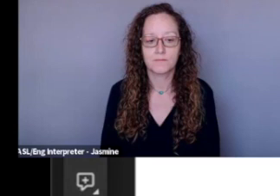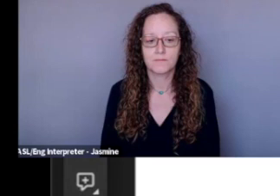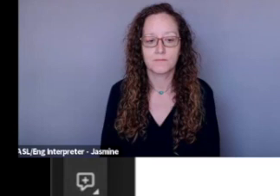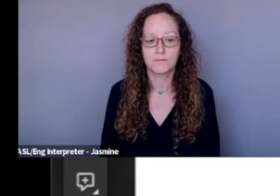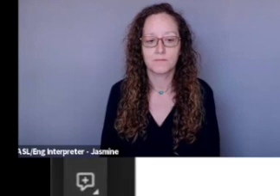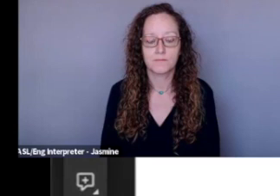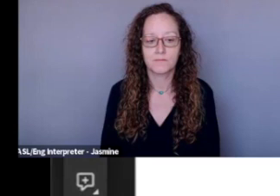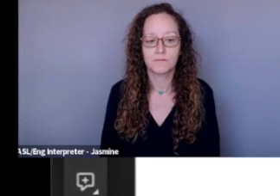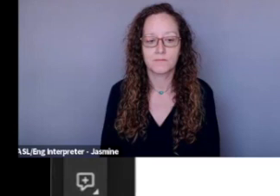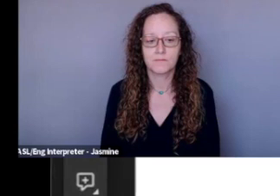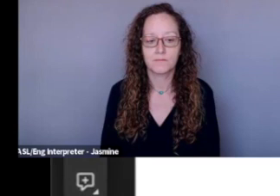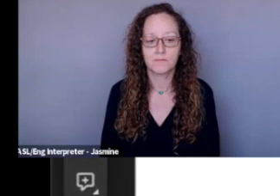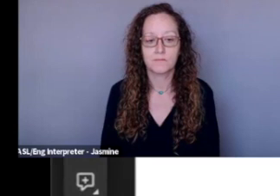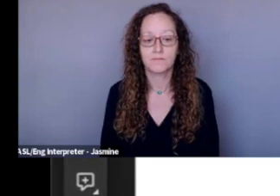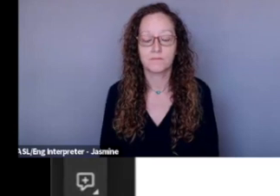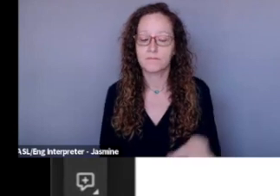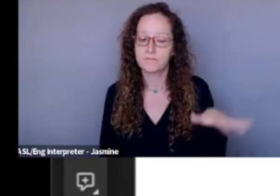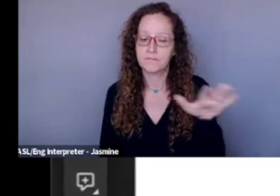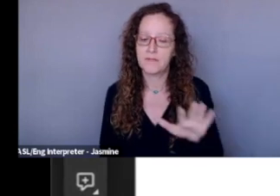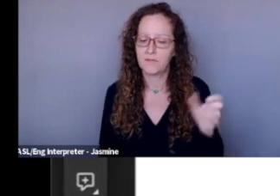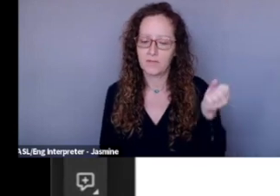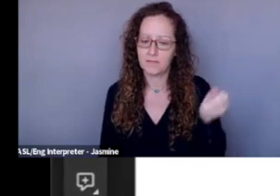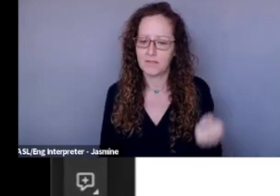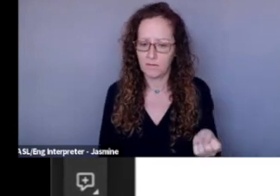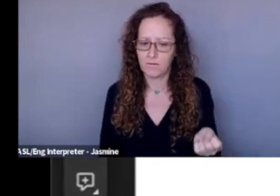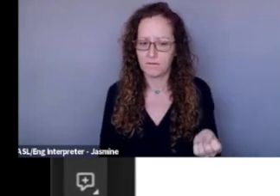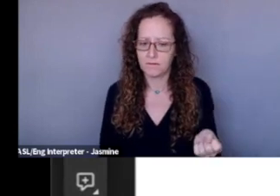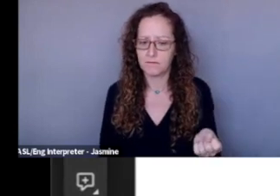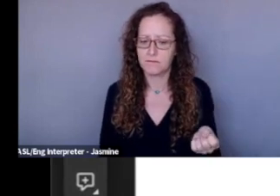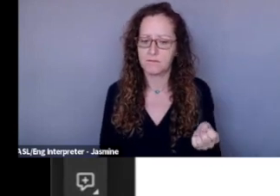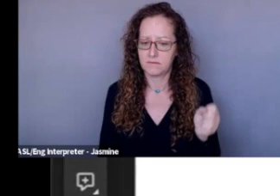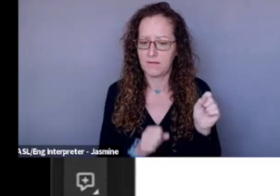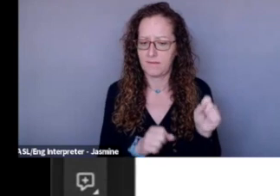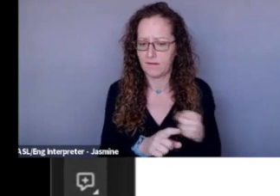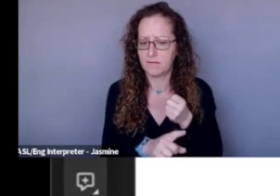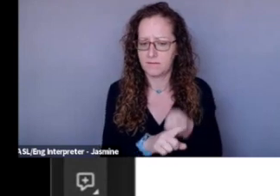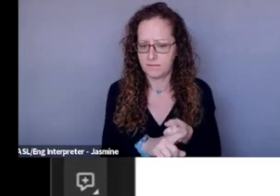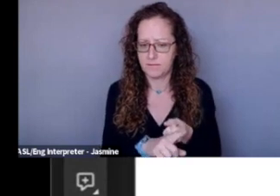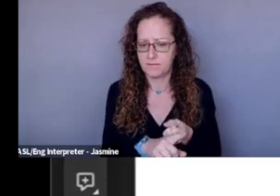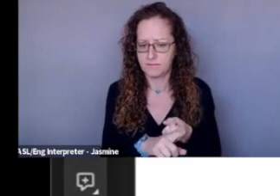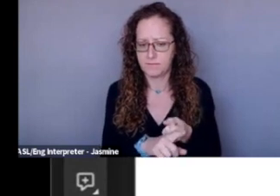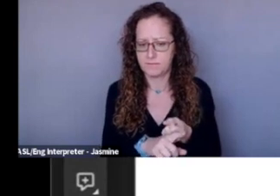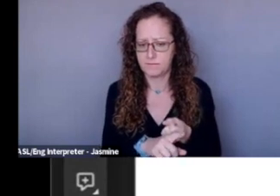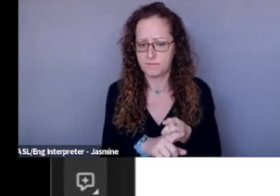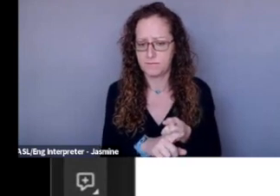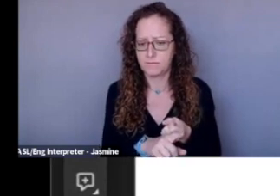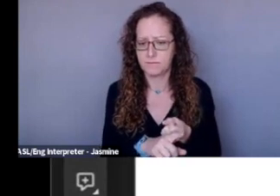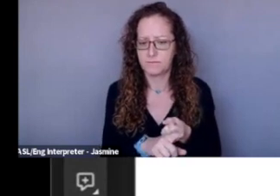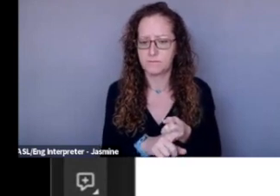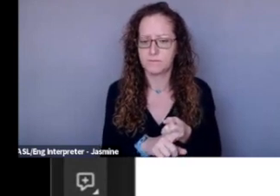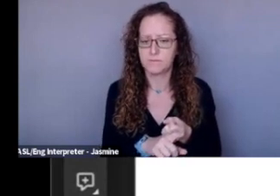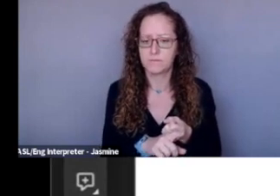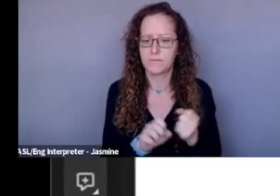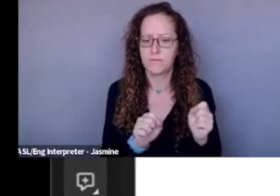And places like the South can also very much impact, uh, it can very